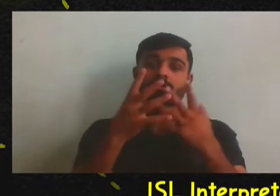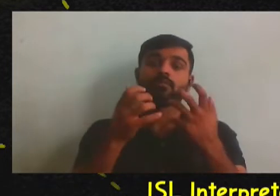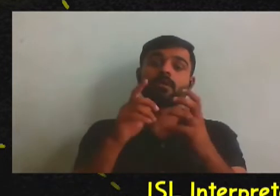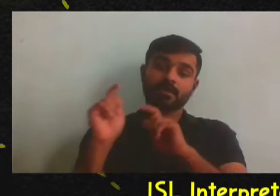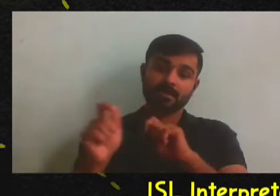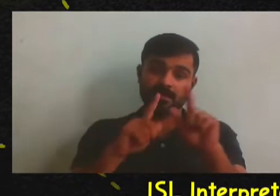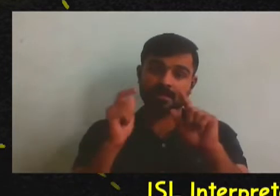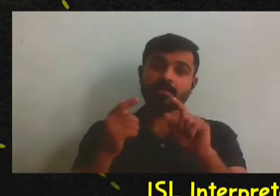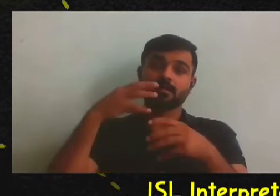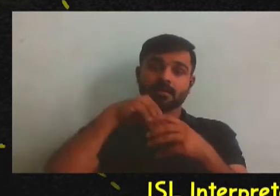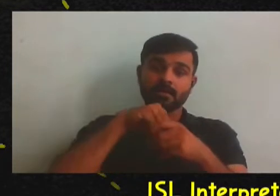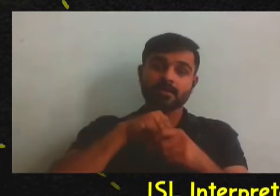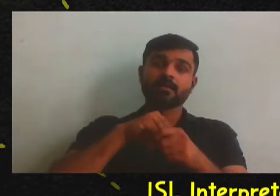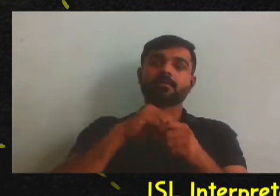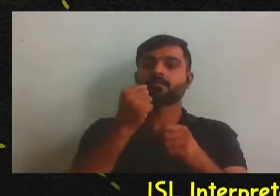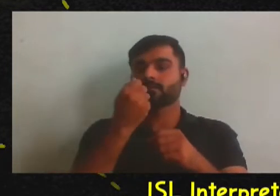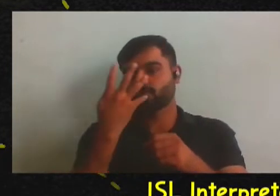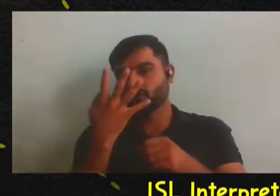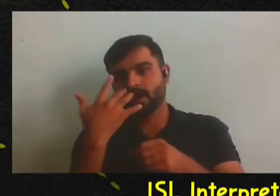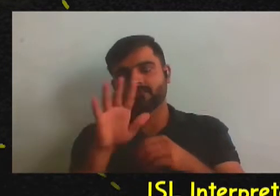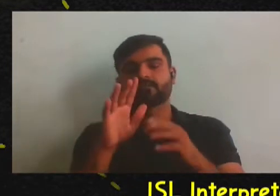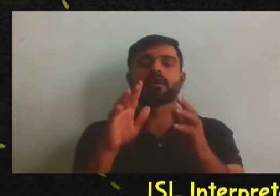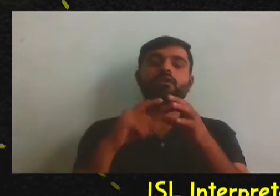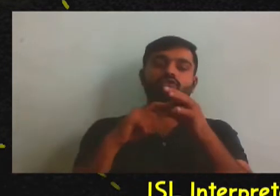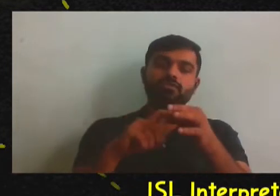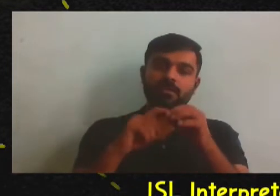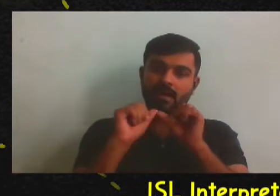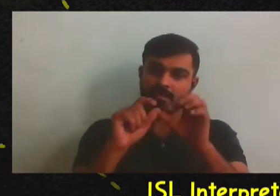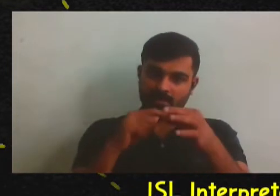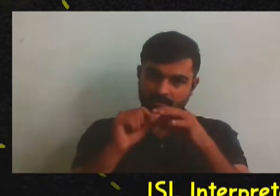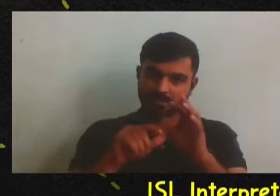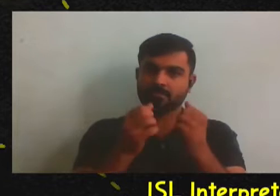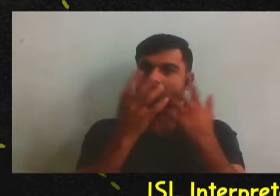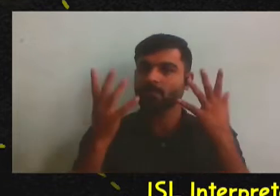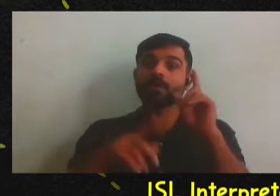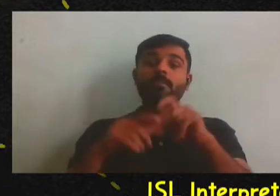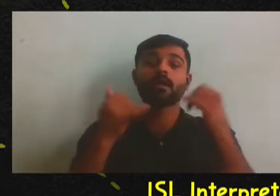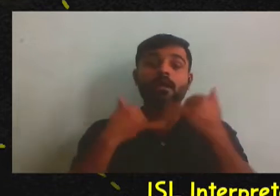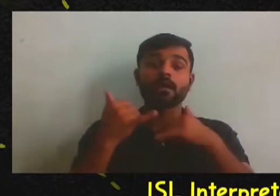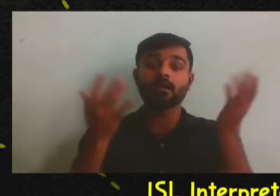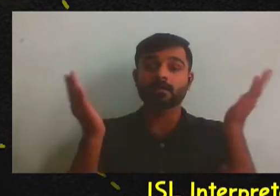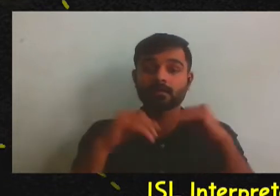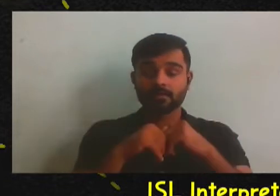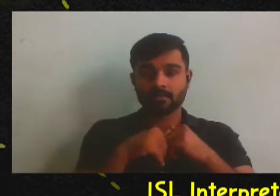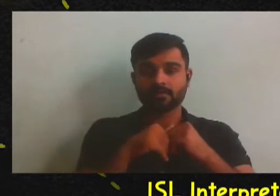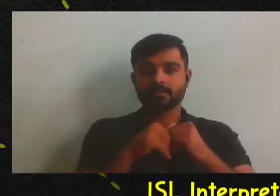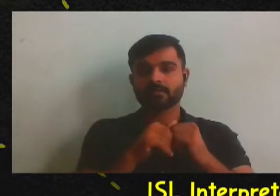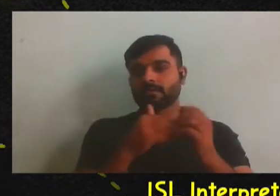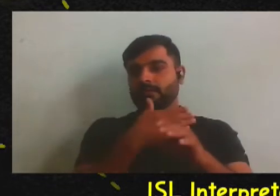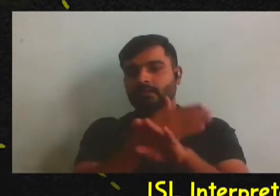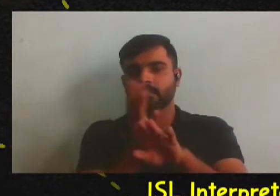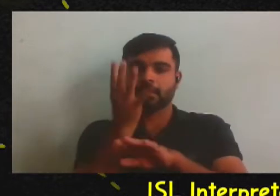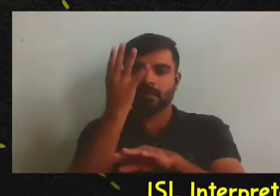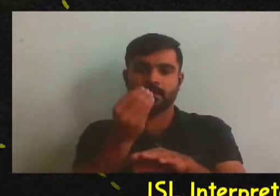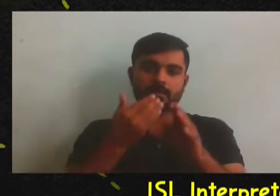the info line has 4 channels, of which the Sawal Jawab is one. Most of our calls come, late night,